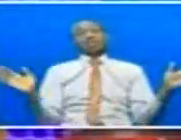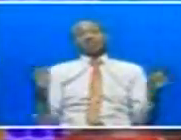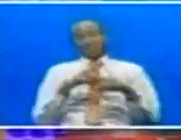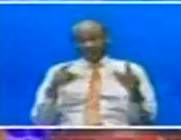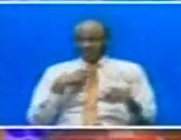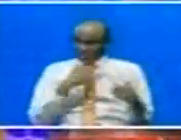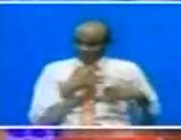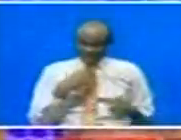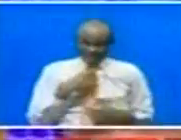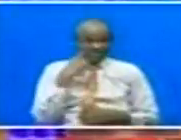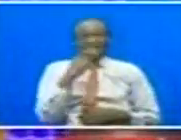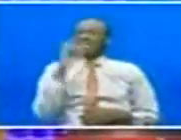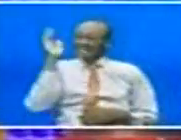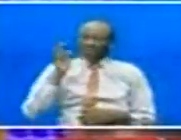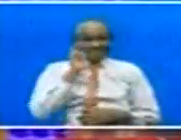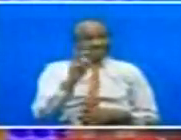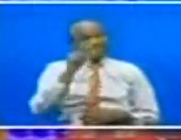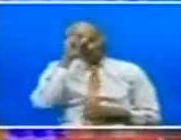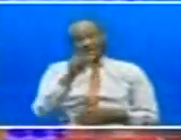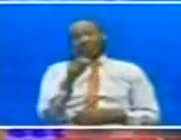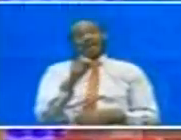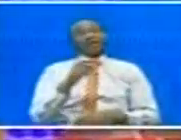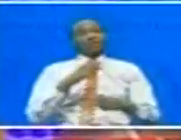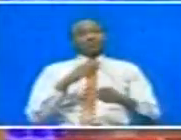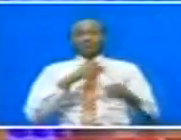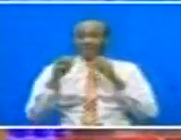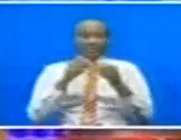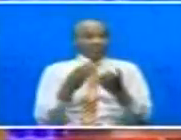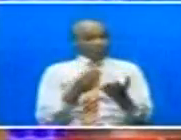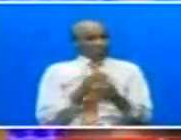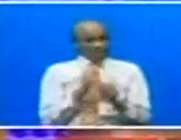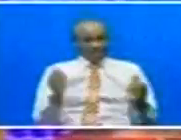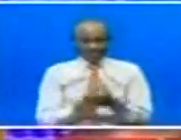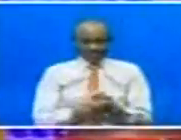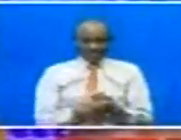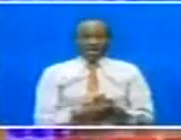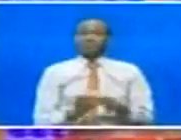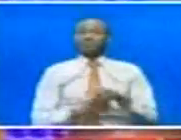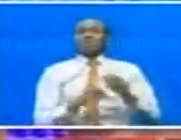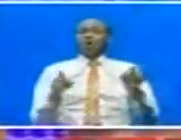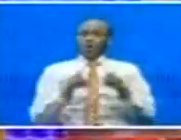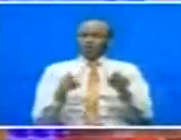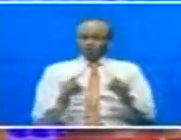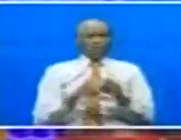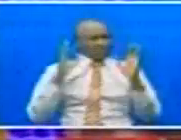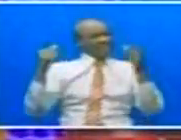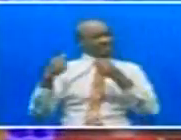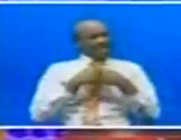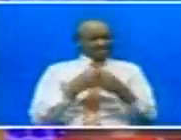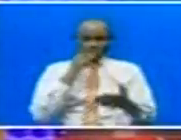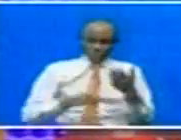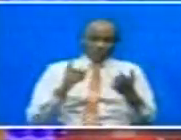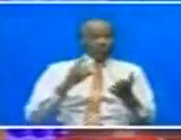I'm concerned, I haven't seen any one of them. Right. Secondly, one of the biggest challenge of our new constitutional